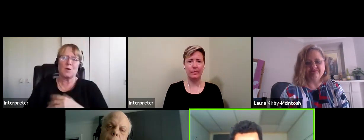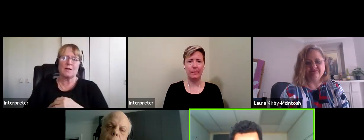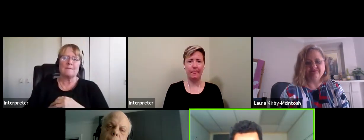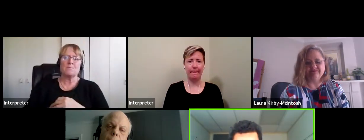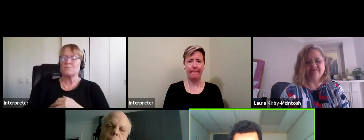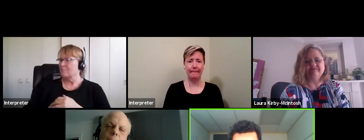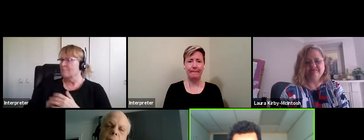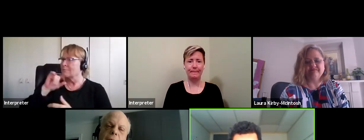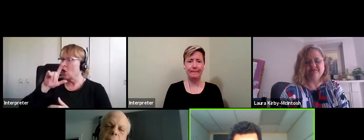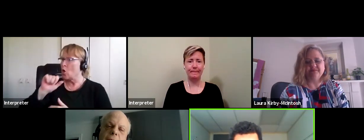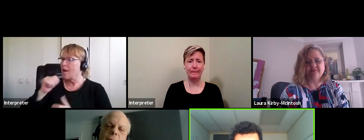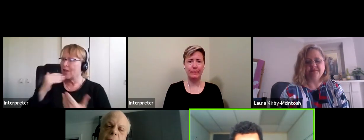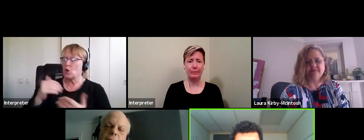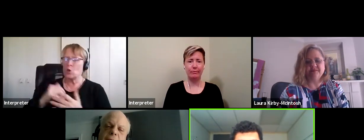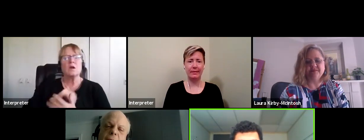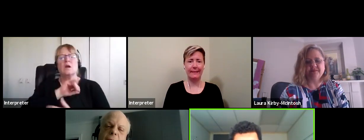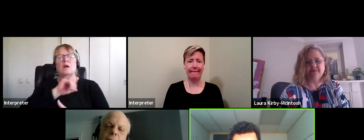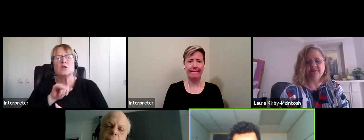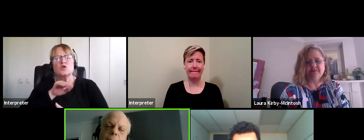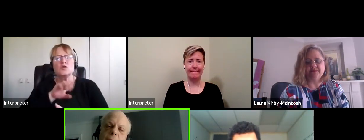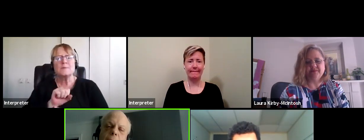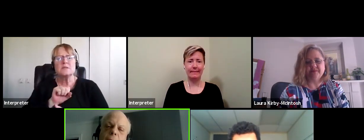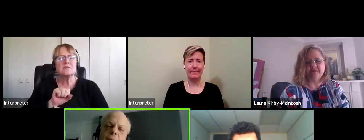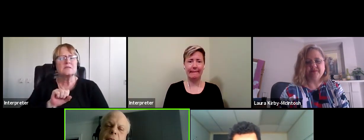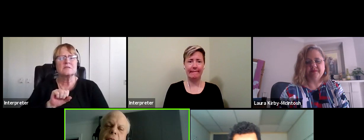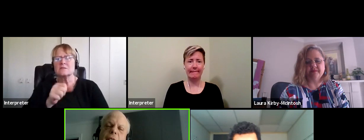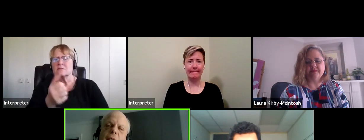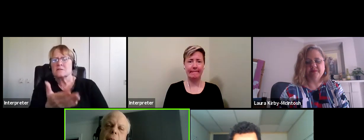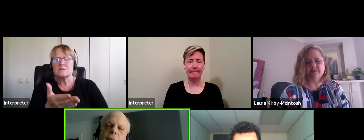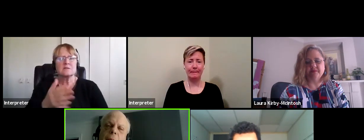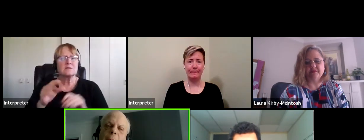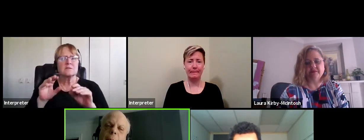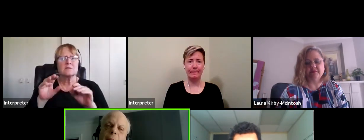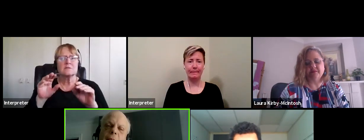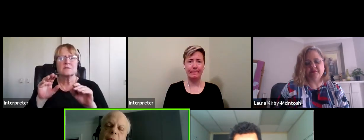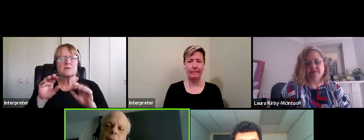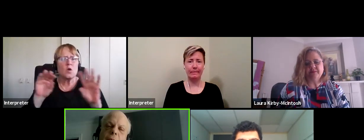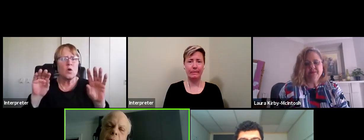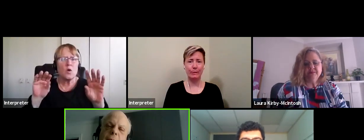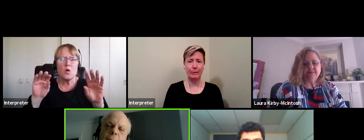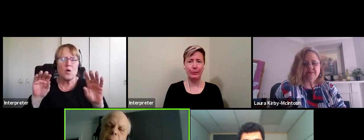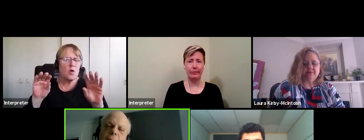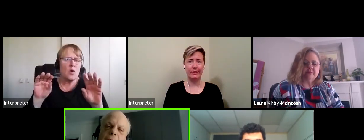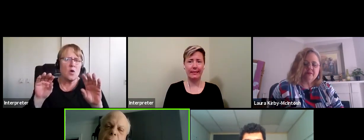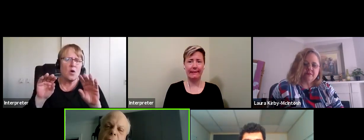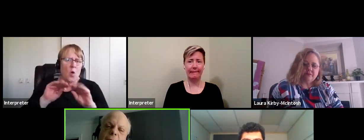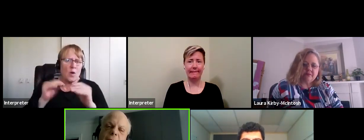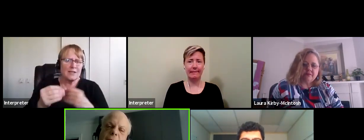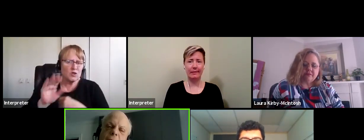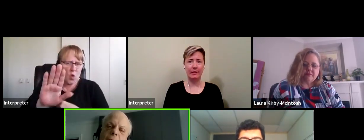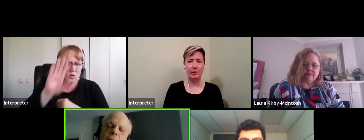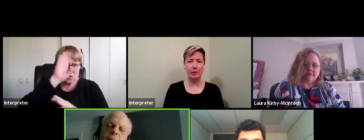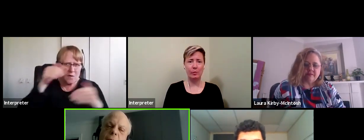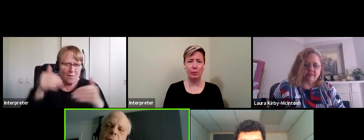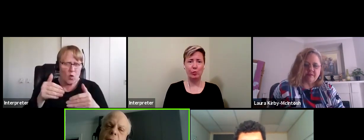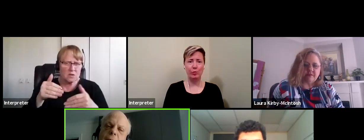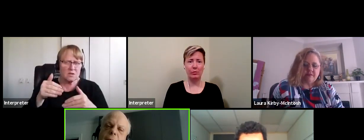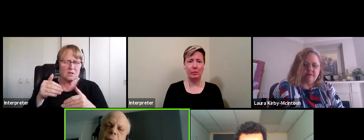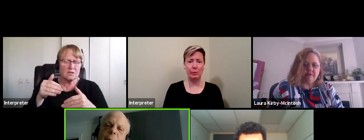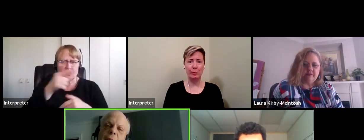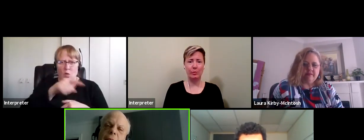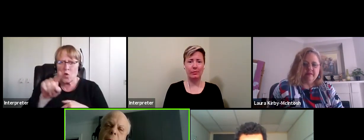Thanks, Laura. James, tell us, your organization works with people with intellectual and developmental disabilities,